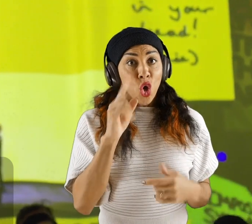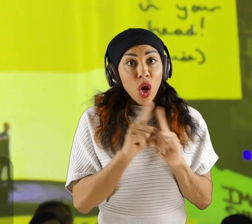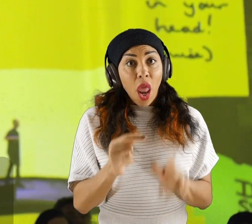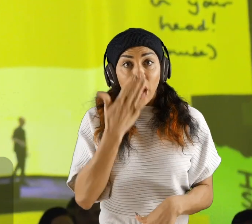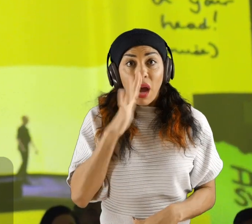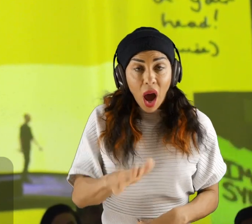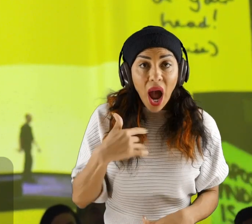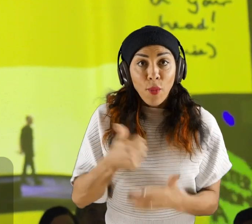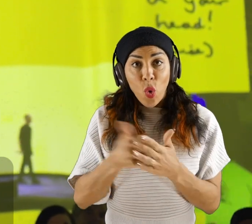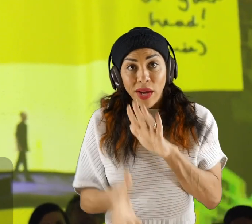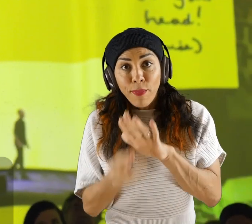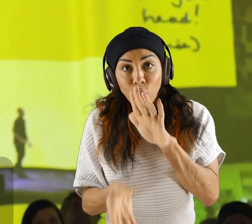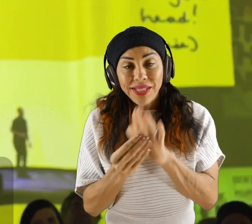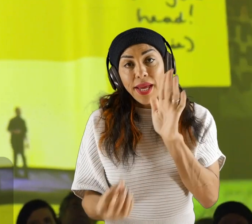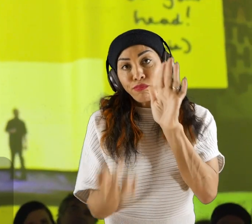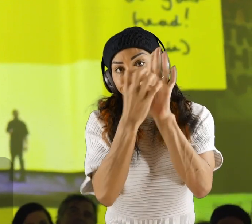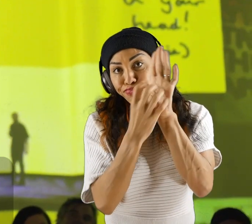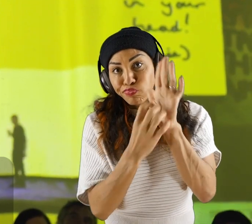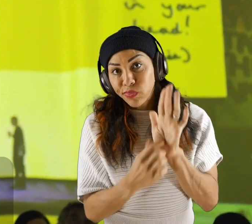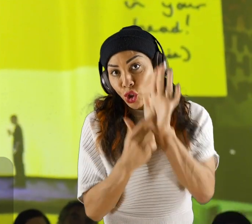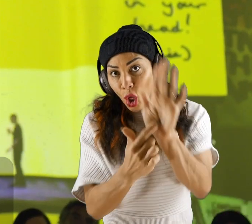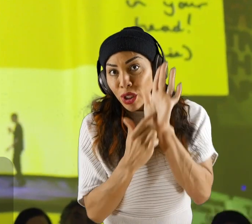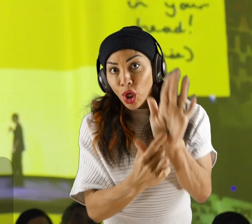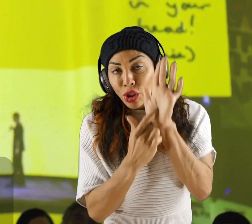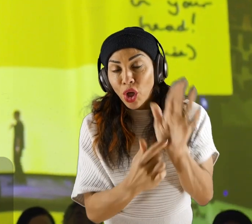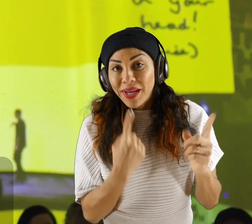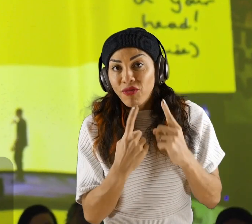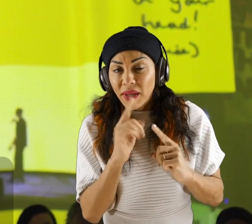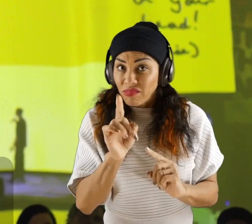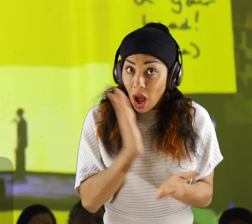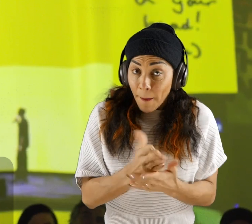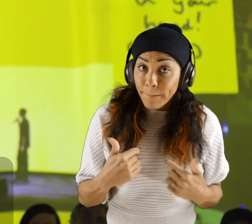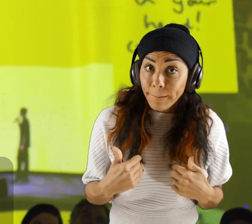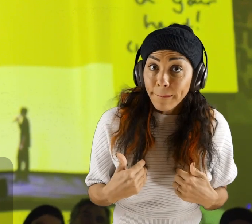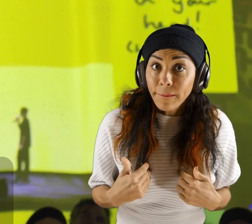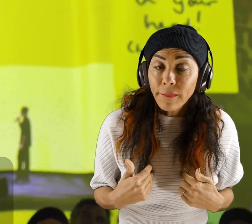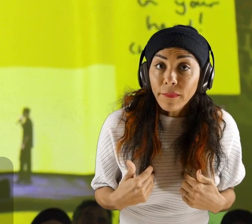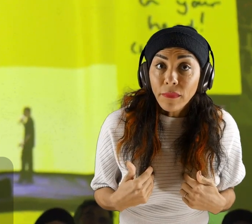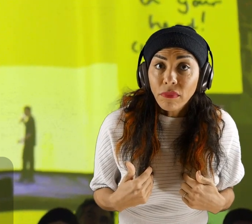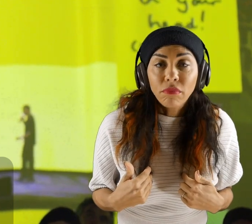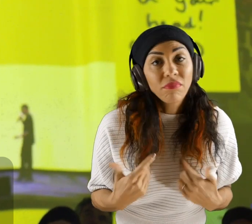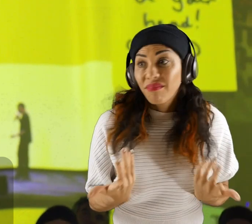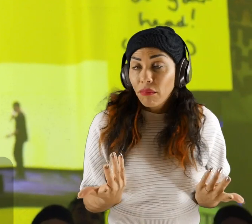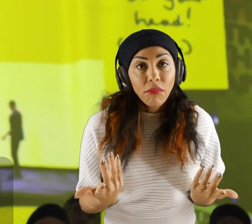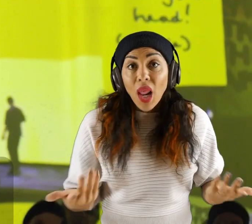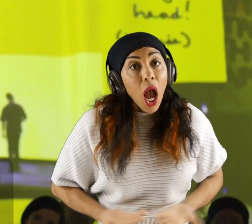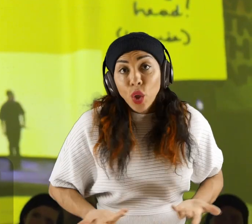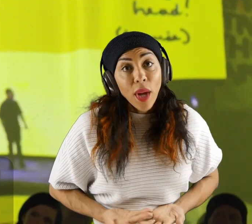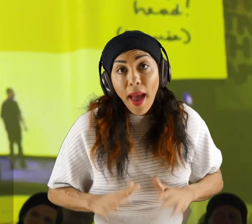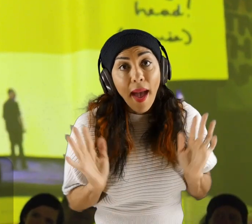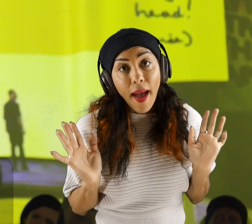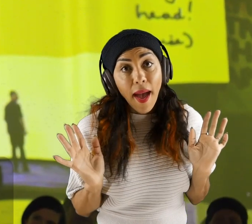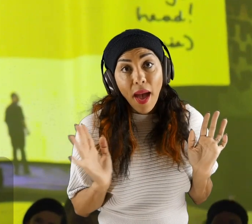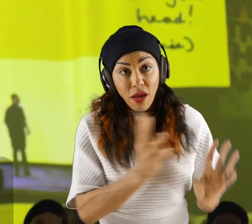information, but I like genuinely like don't care about the numbers. I need to tell you